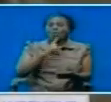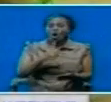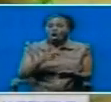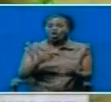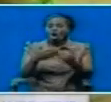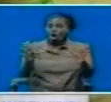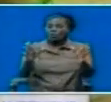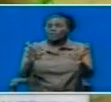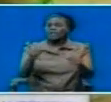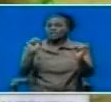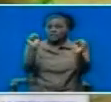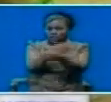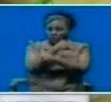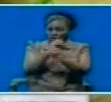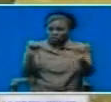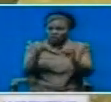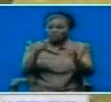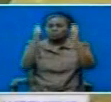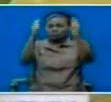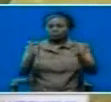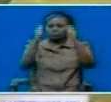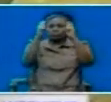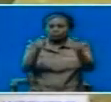soon, they will hold peaceful demonstrations and